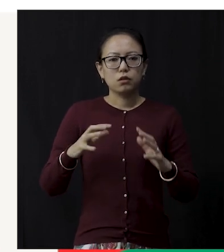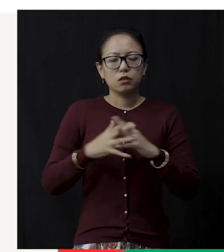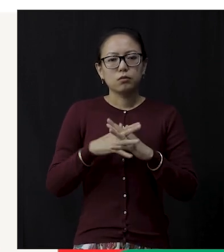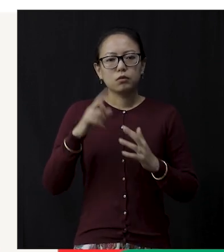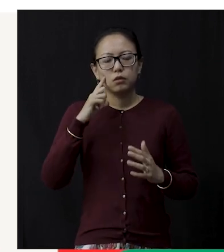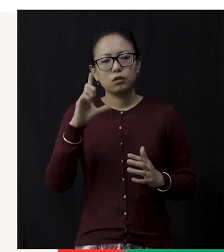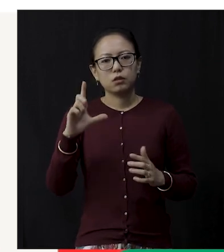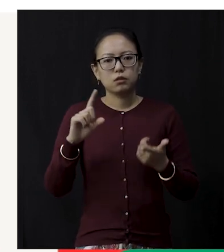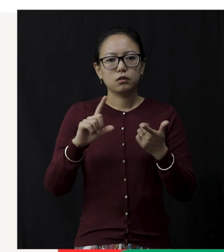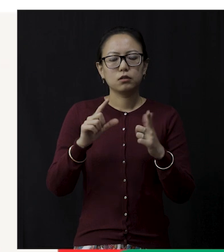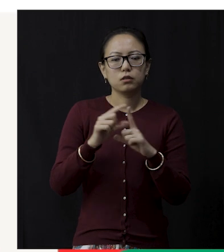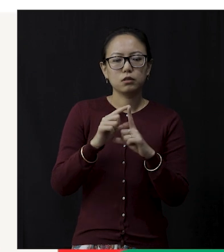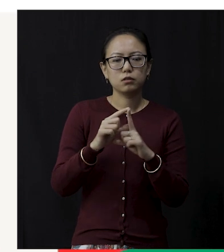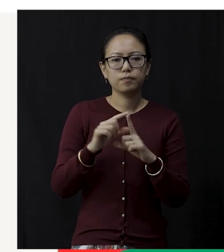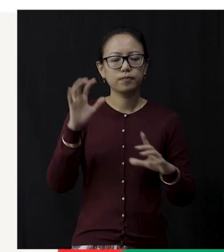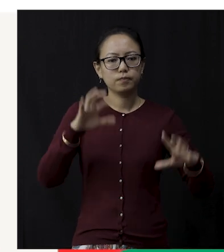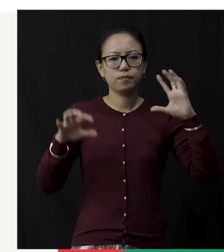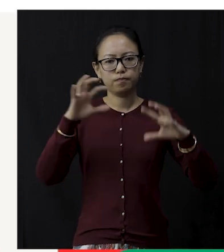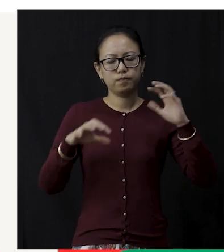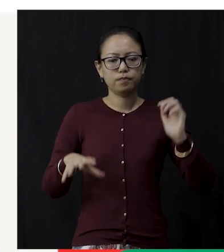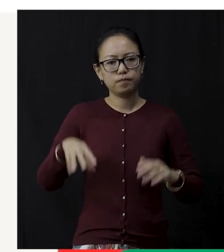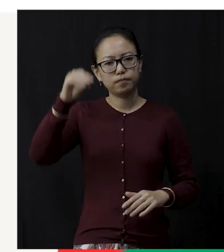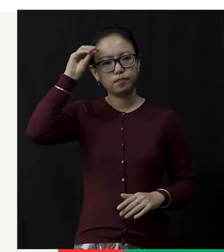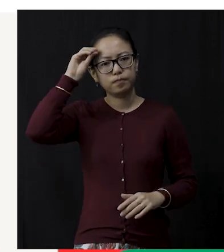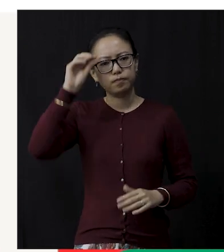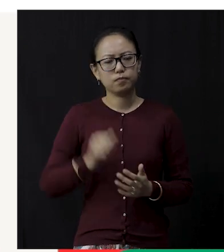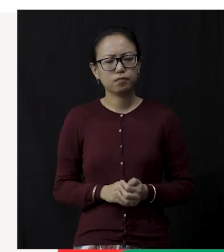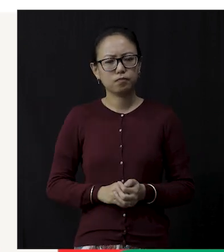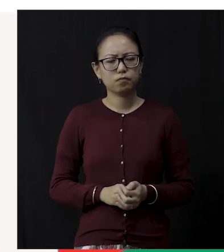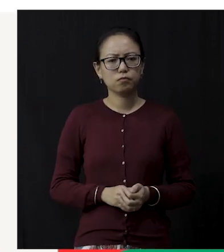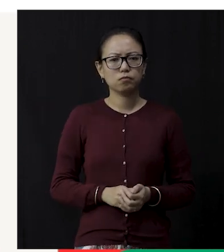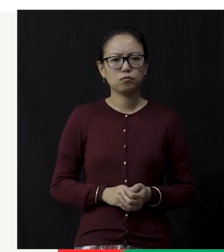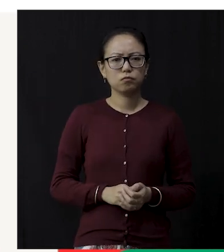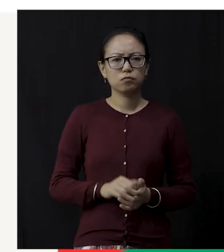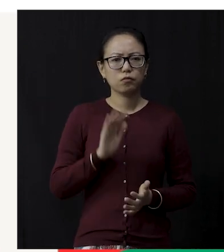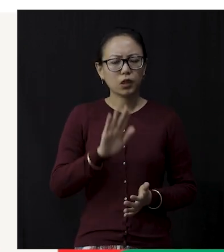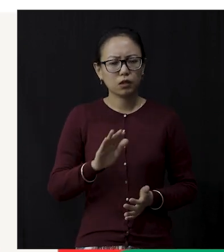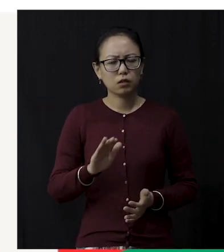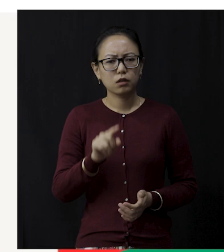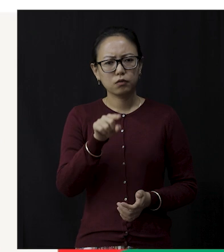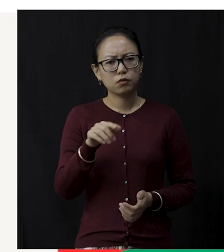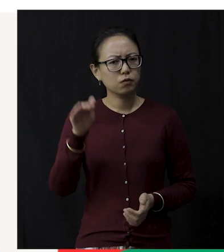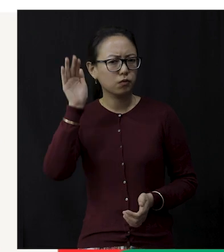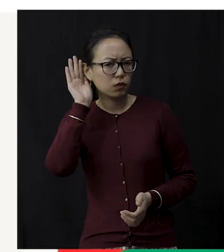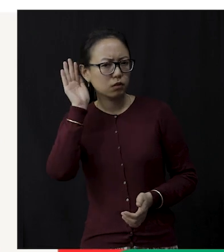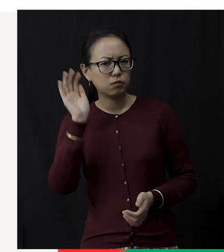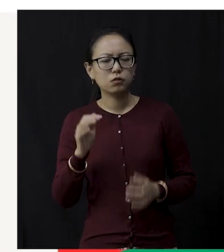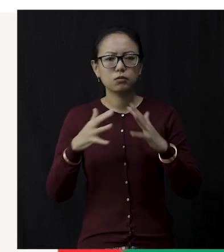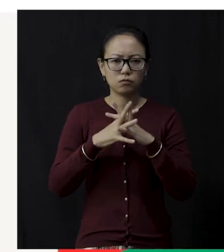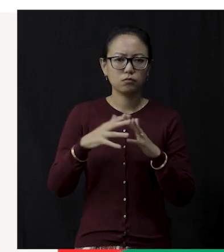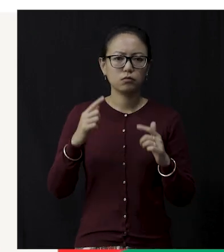Have you ever heard of wild animals? And have you ever heard of domestic animal?